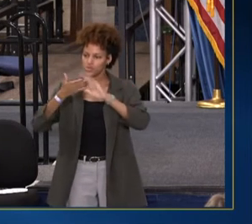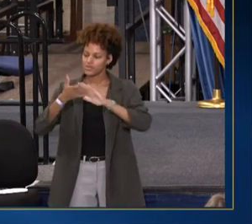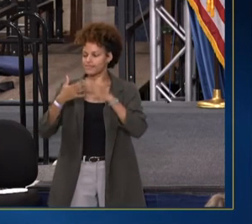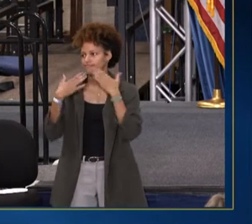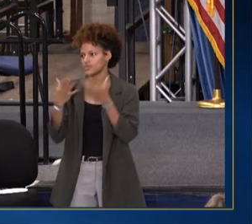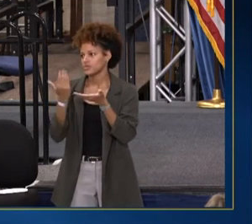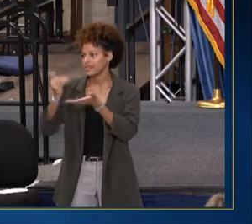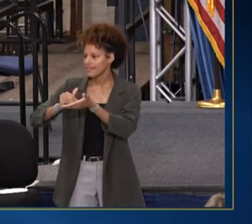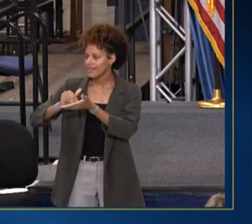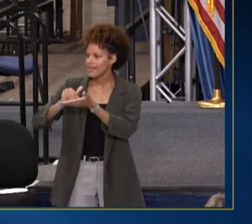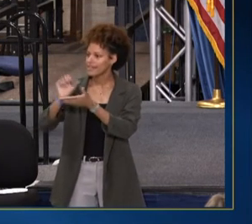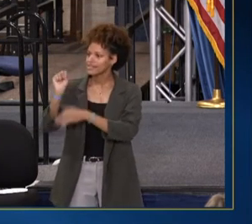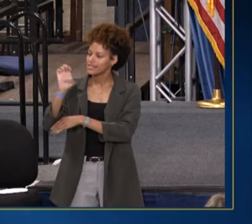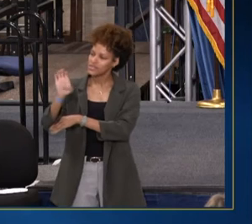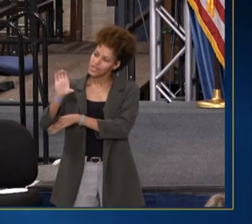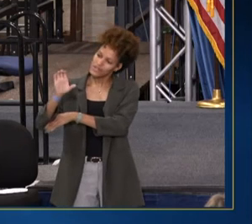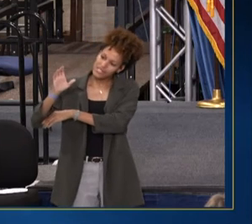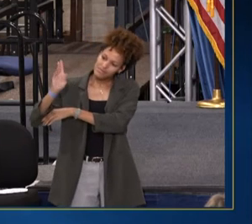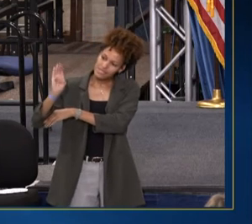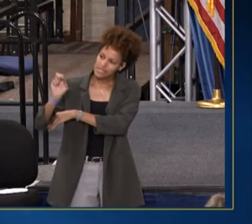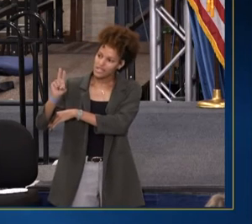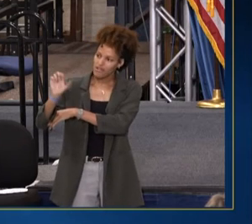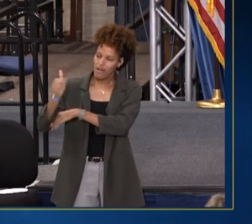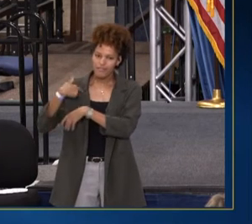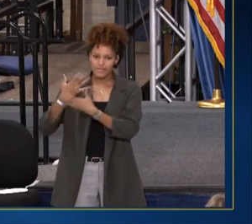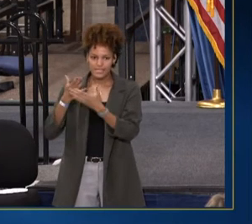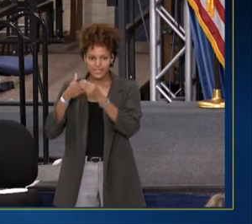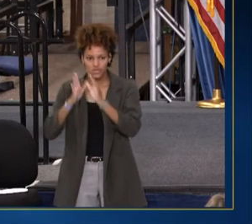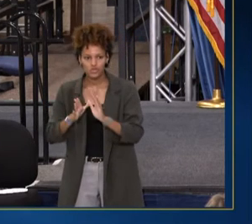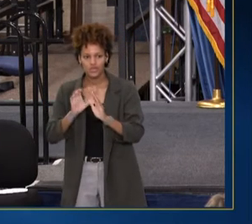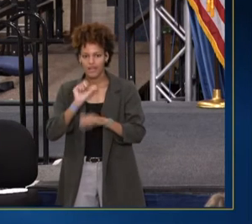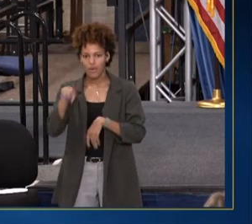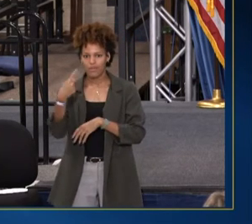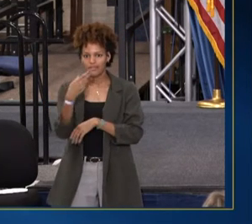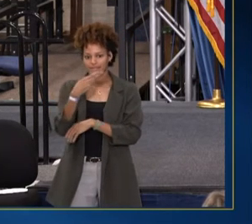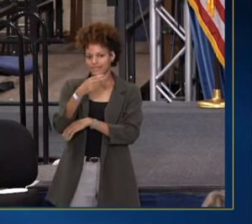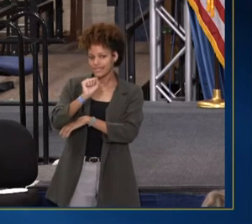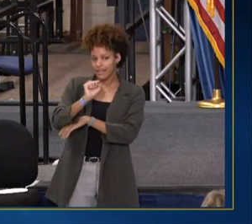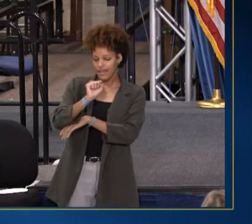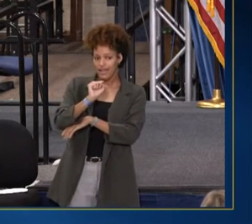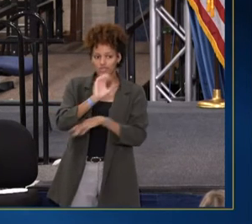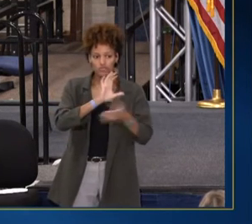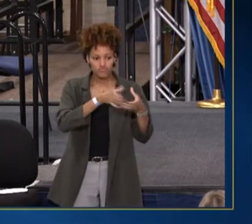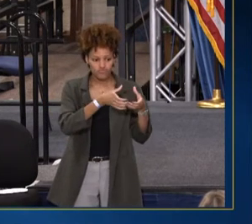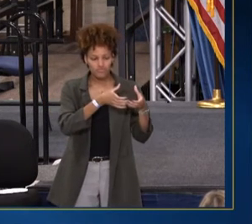Secretary Becerra, for being such a leader, not just in the HHS